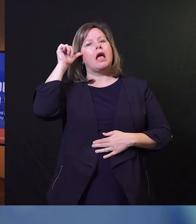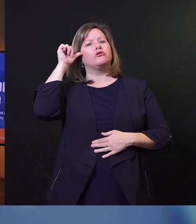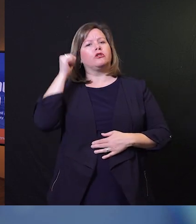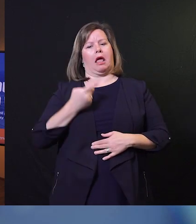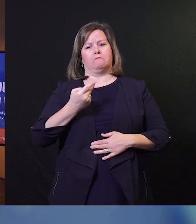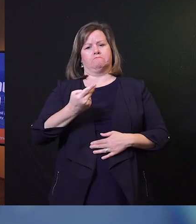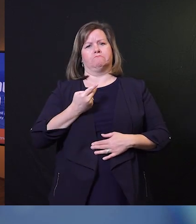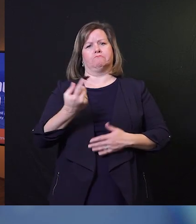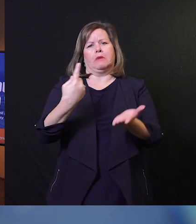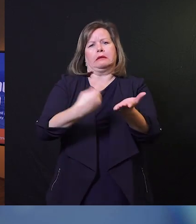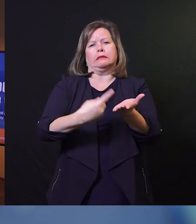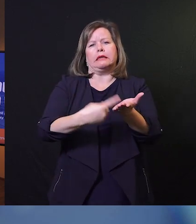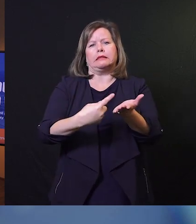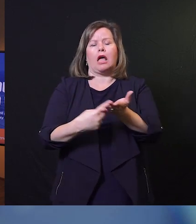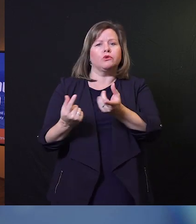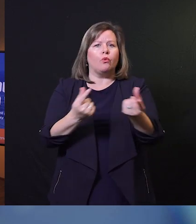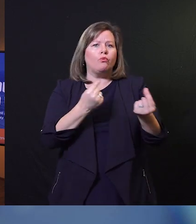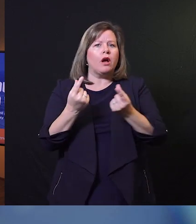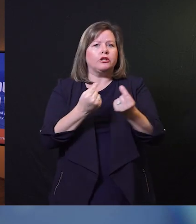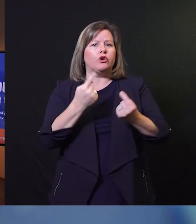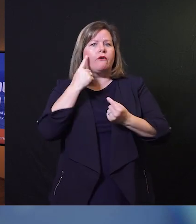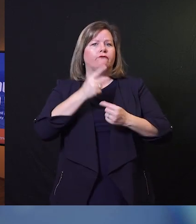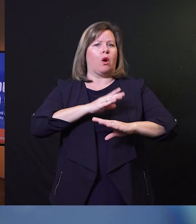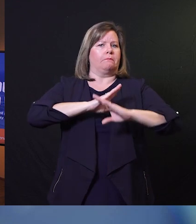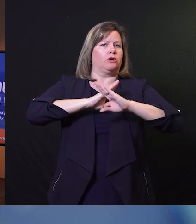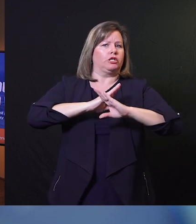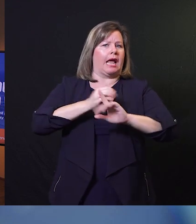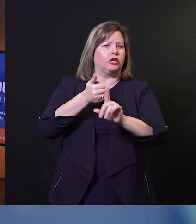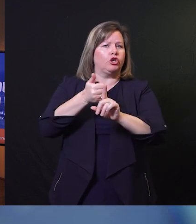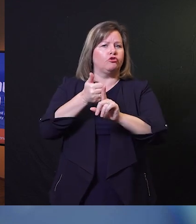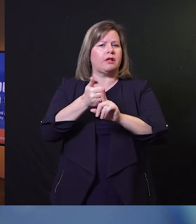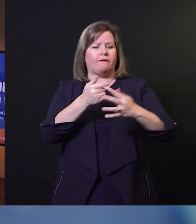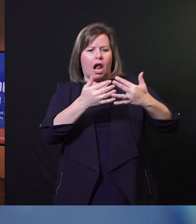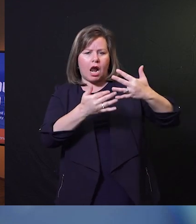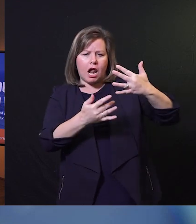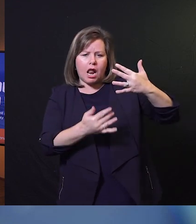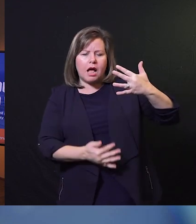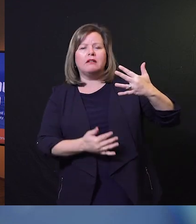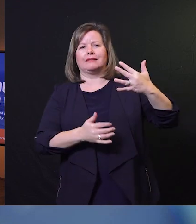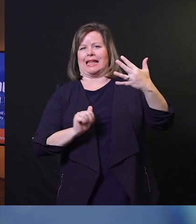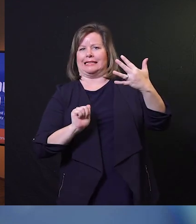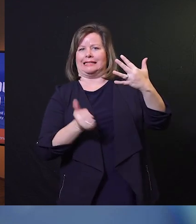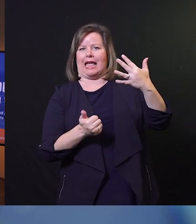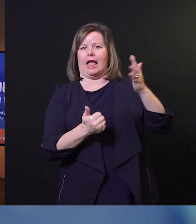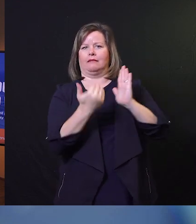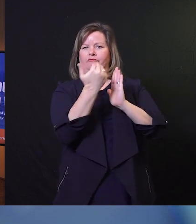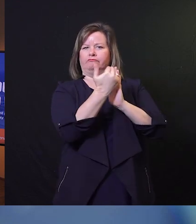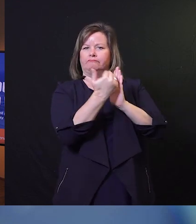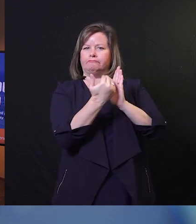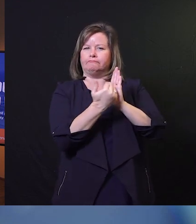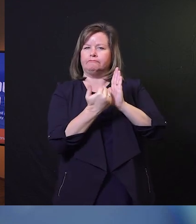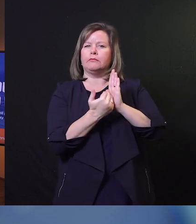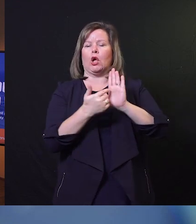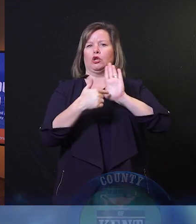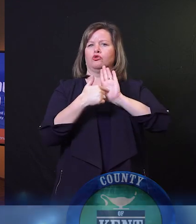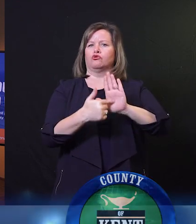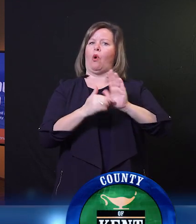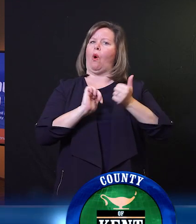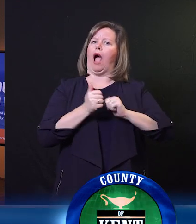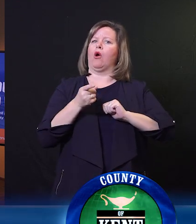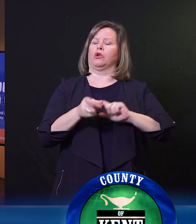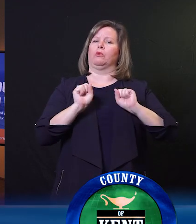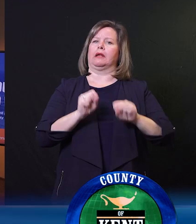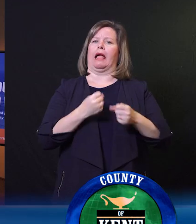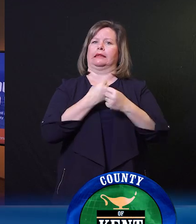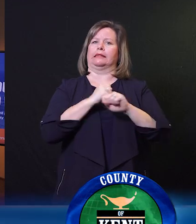can do to protect yourself, and I gave you a top 10 list of the many things that you can do to make yourself as safe as possible